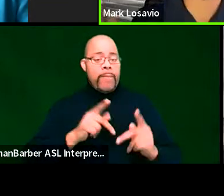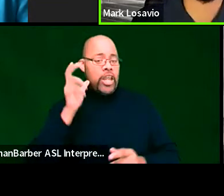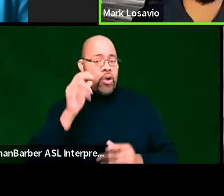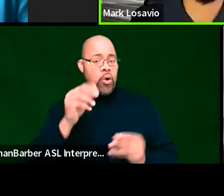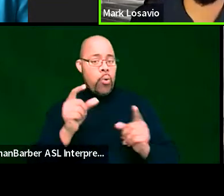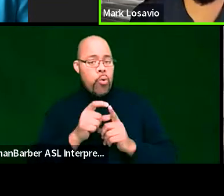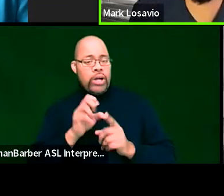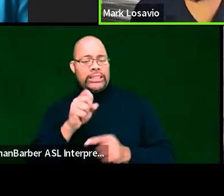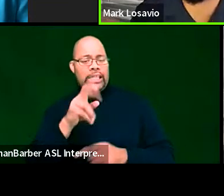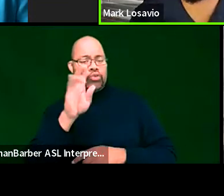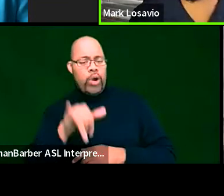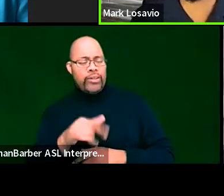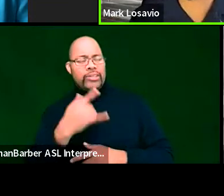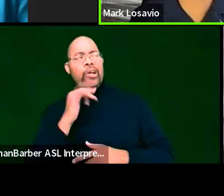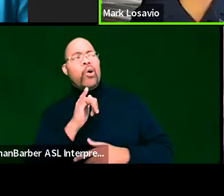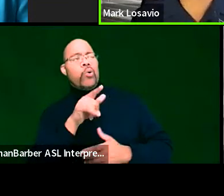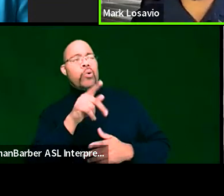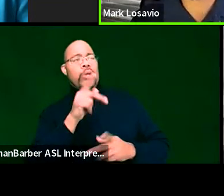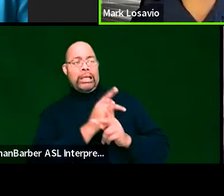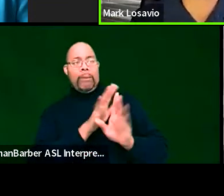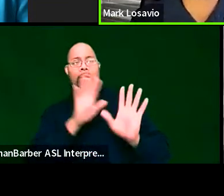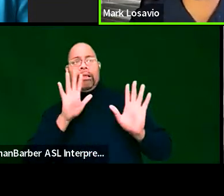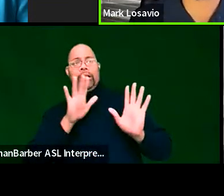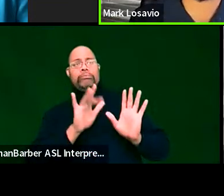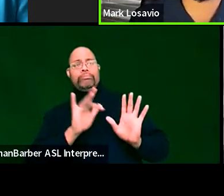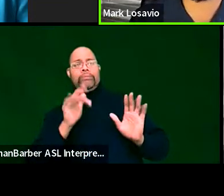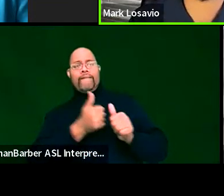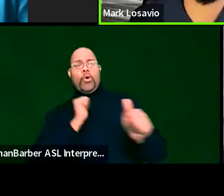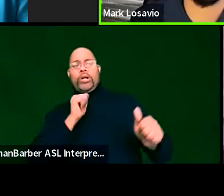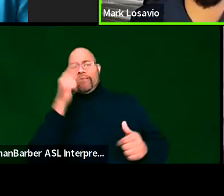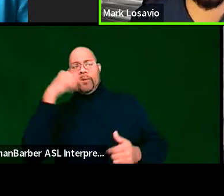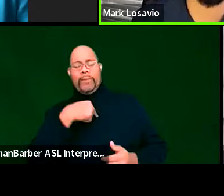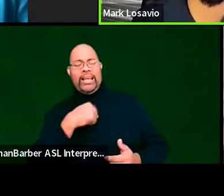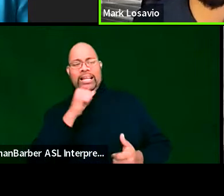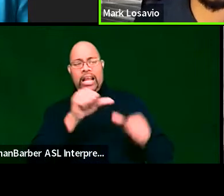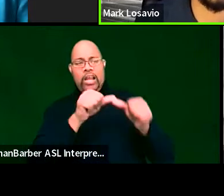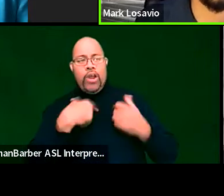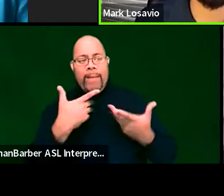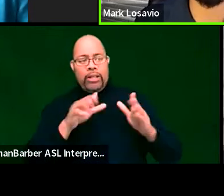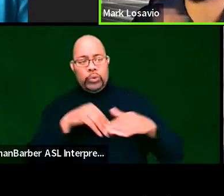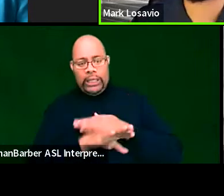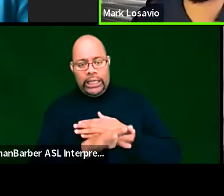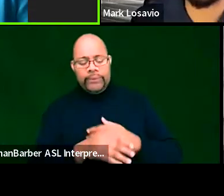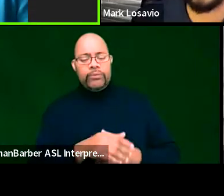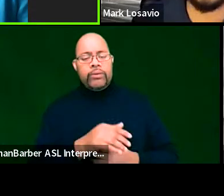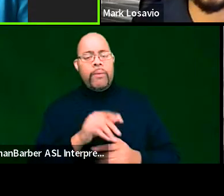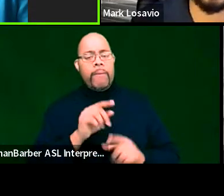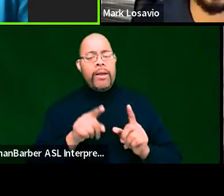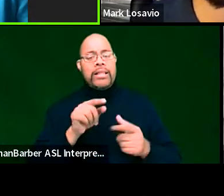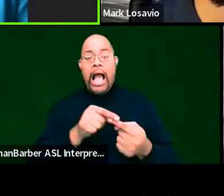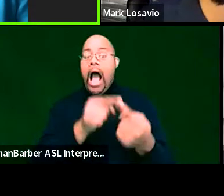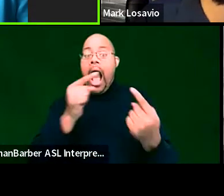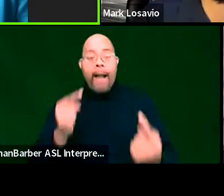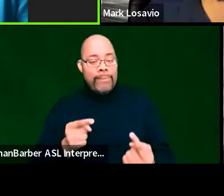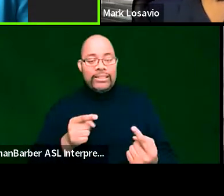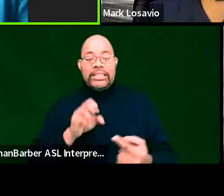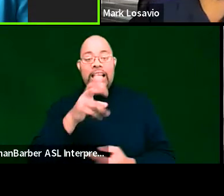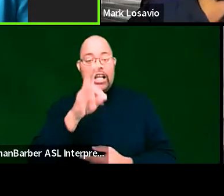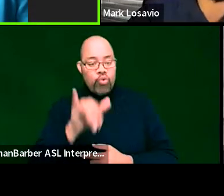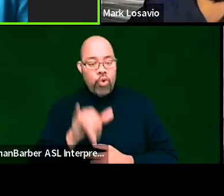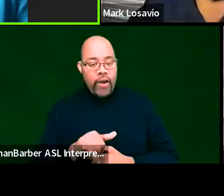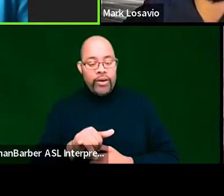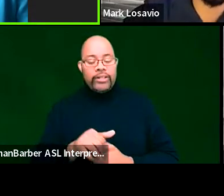word sanctuary, they're like, oh, okay, keep out. This isn't for me. This is not an area I'm allowed to go, where it's like the opposite. Like,